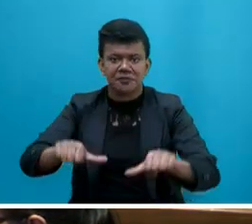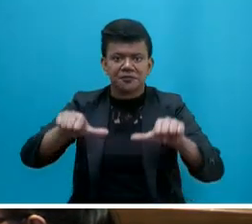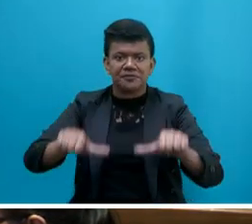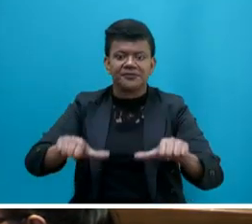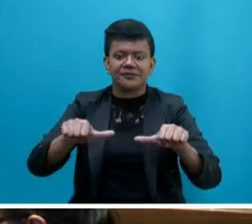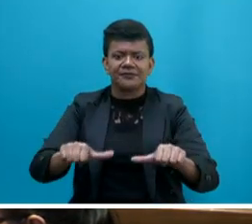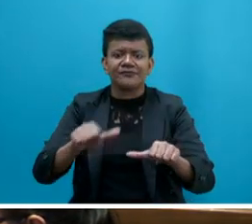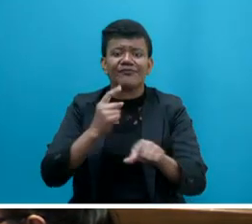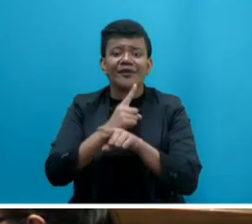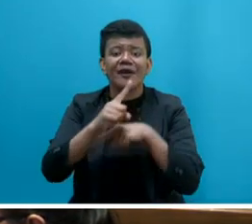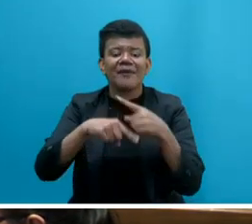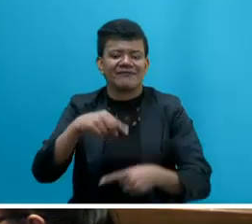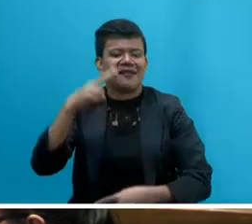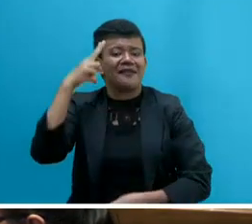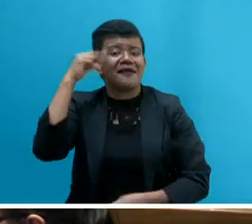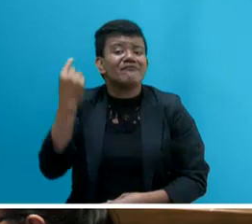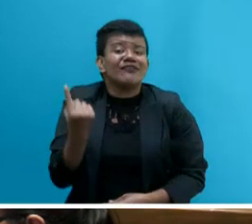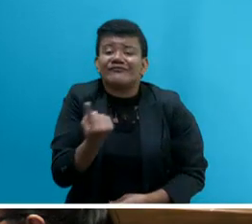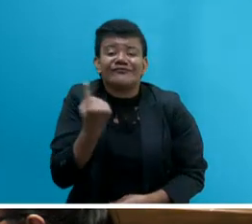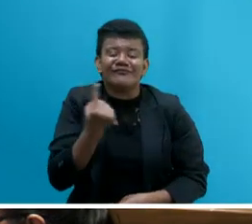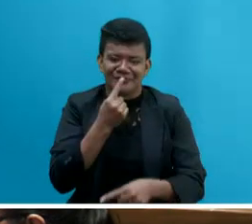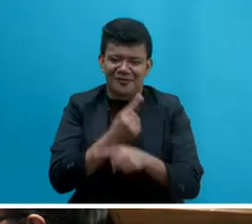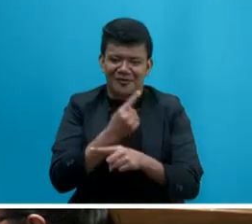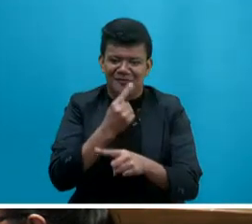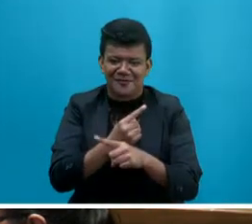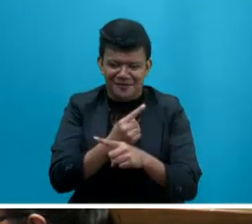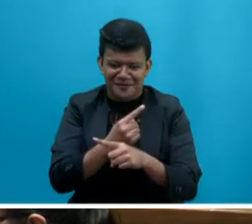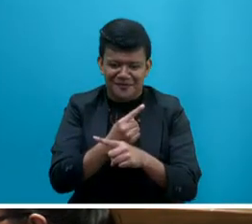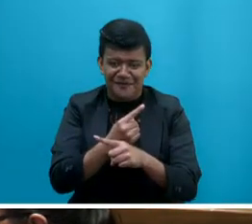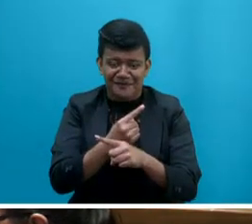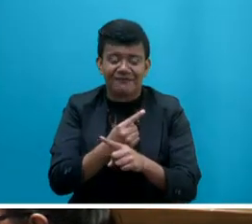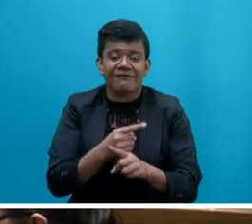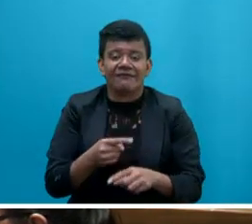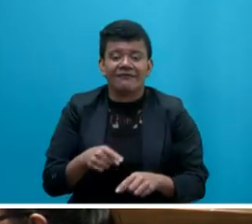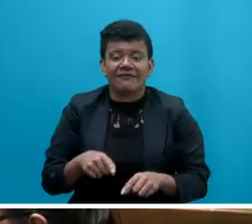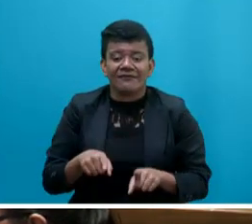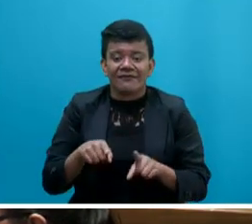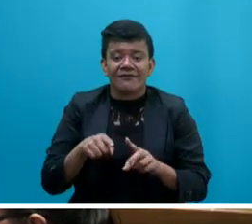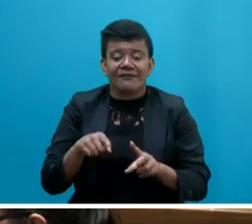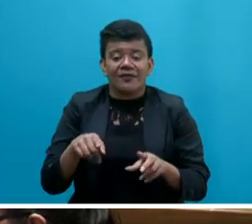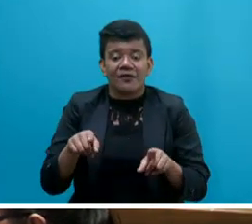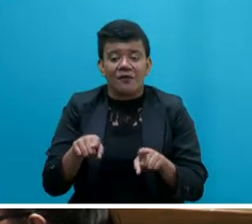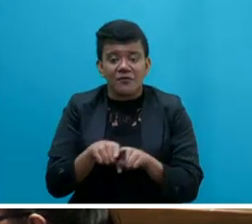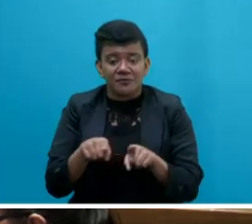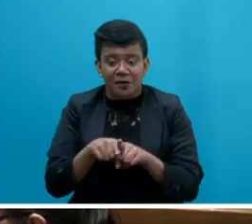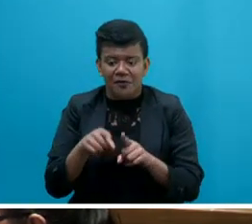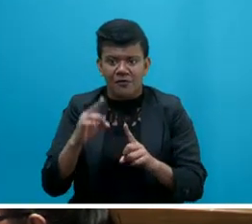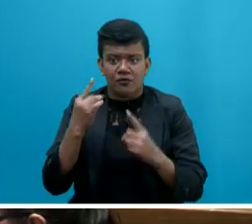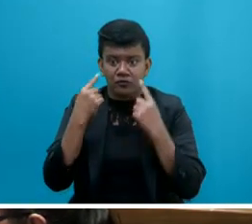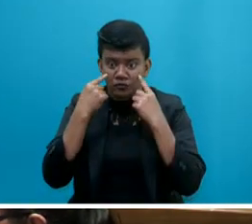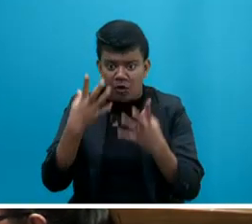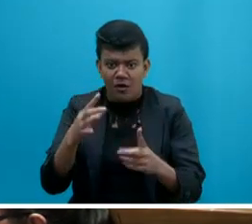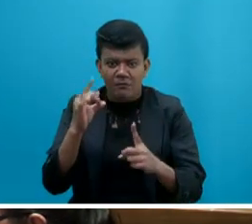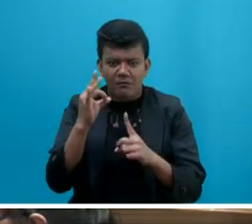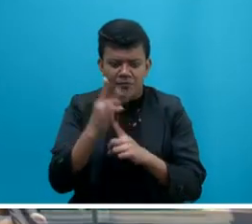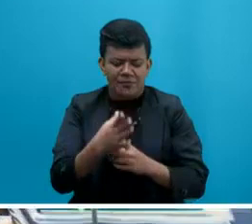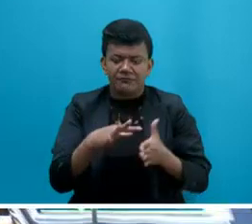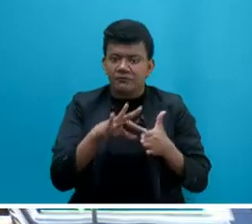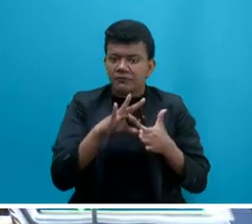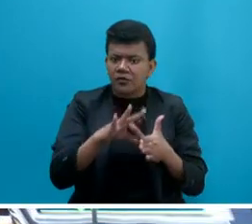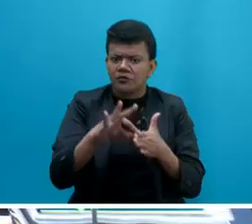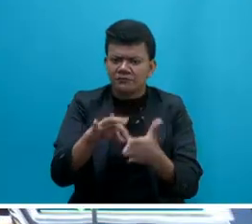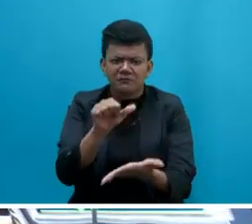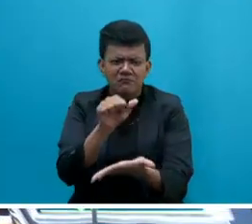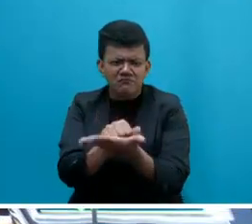young Fijians, and in the same breath emphasizing the importance of leadership. The people of Fiji have